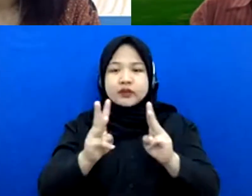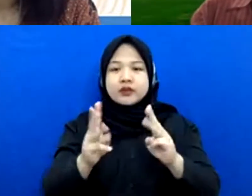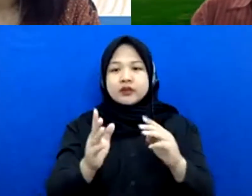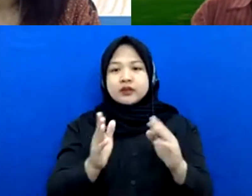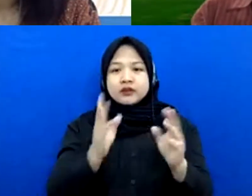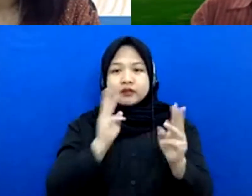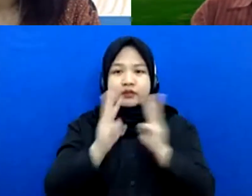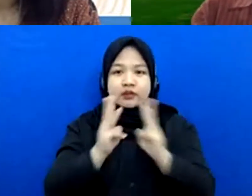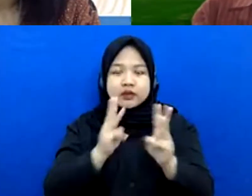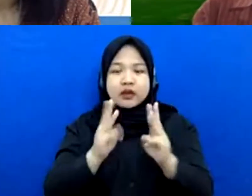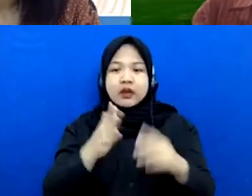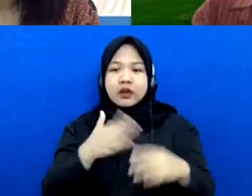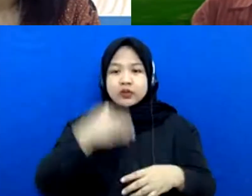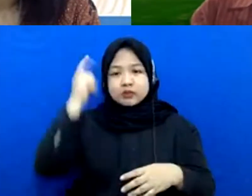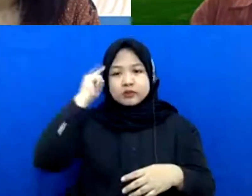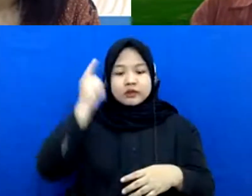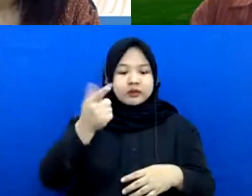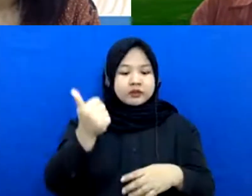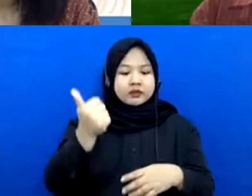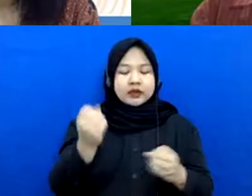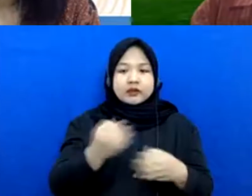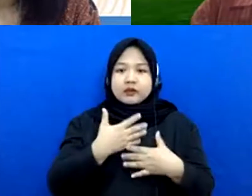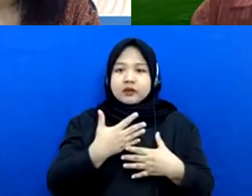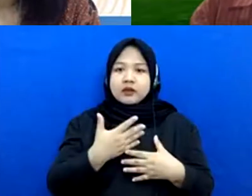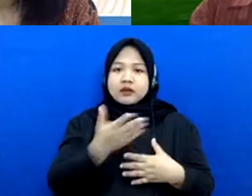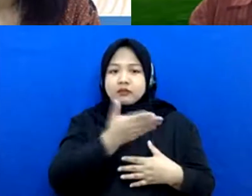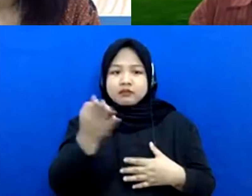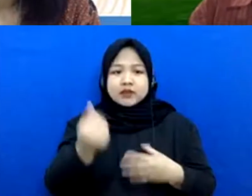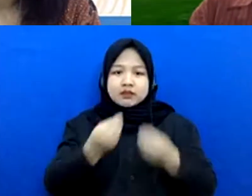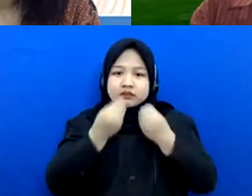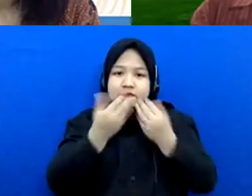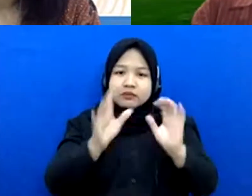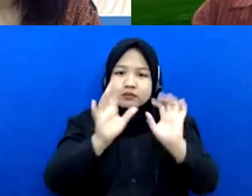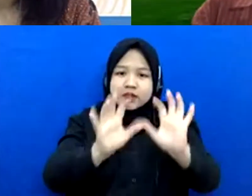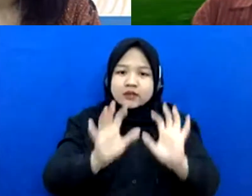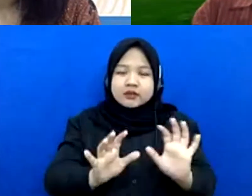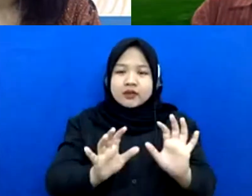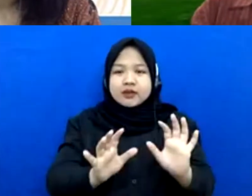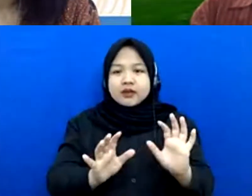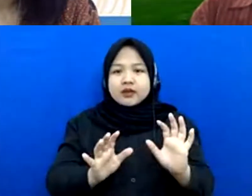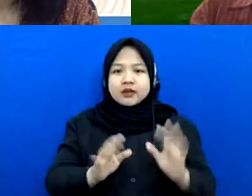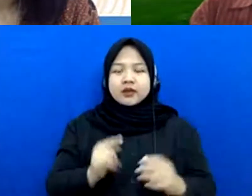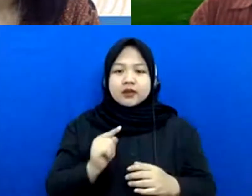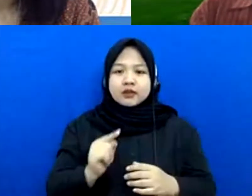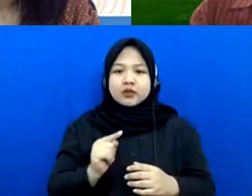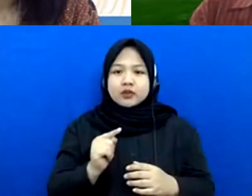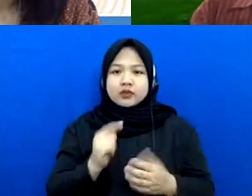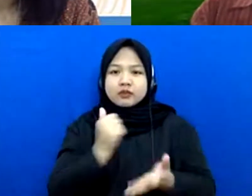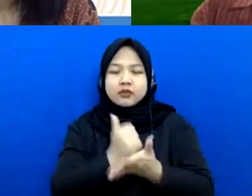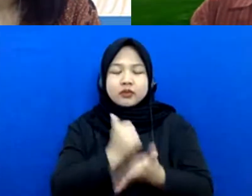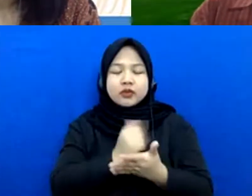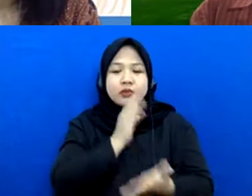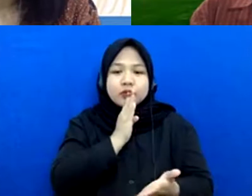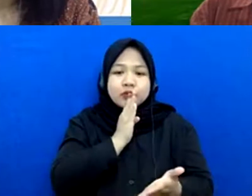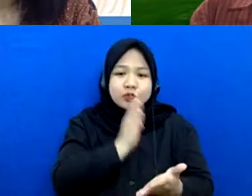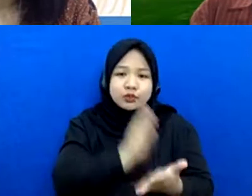interview in a way, I think you'll be surprised how much they will give you and how much of it will be very honest